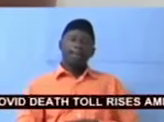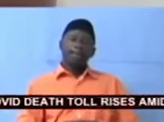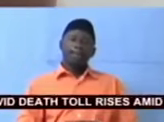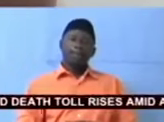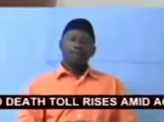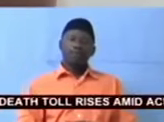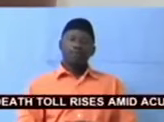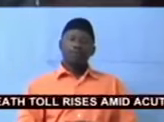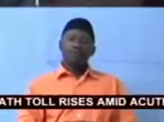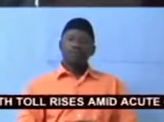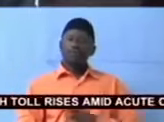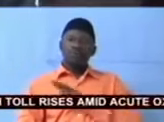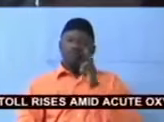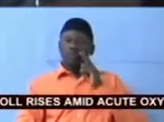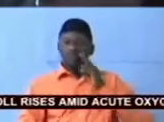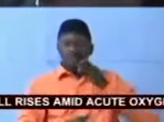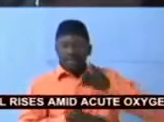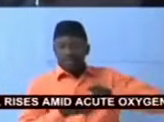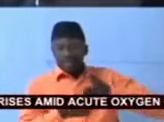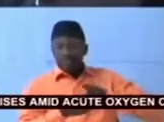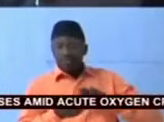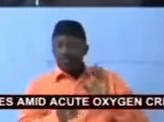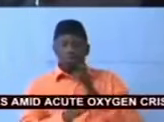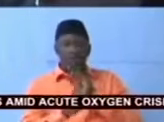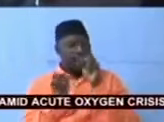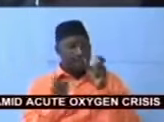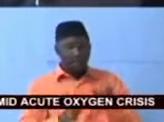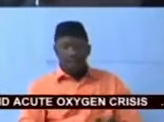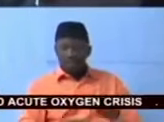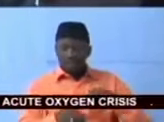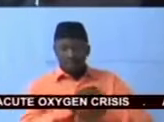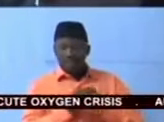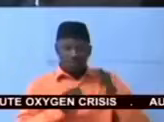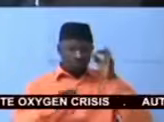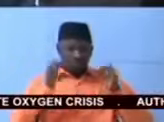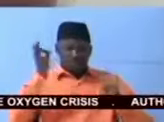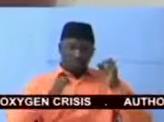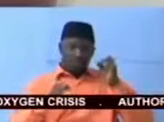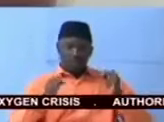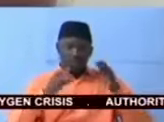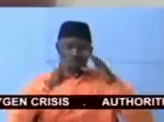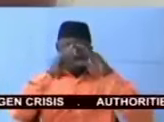It was not addressed to anybody in the judiciary. I